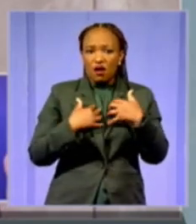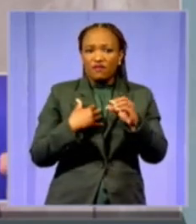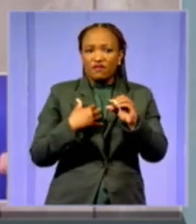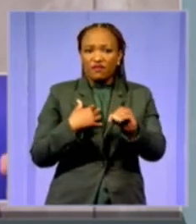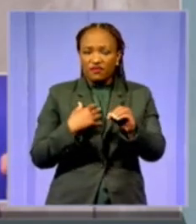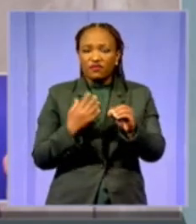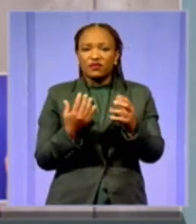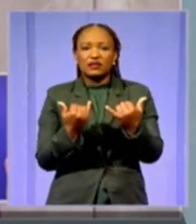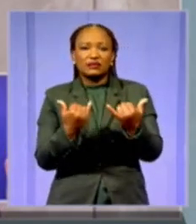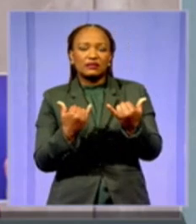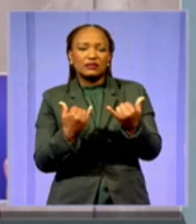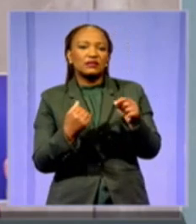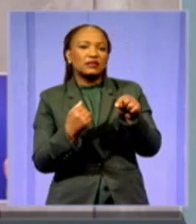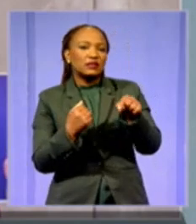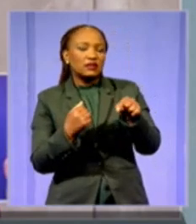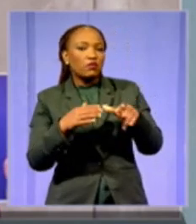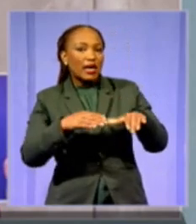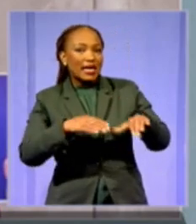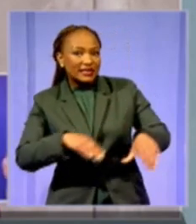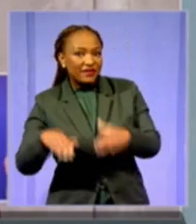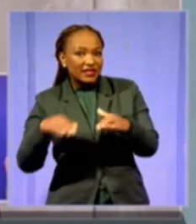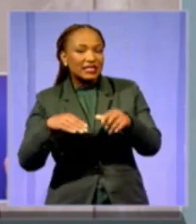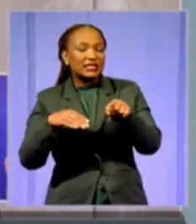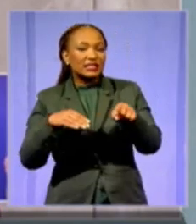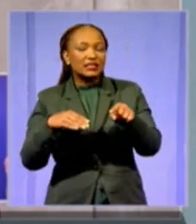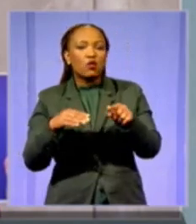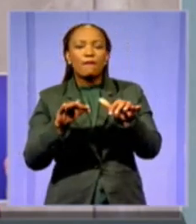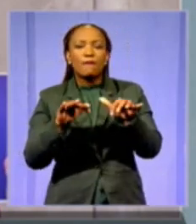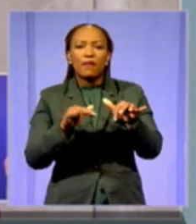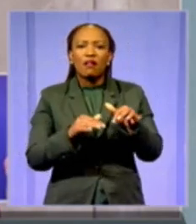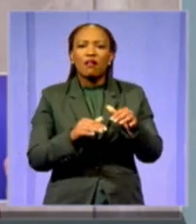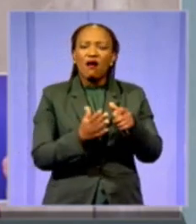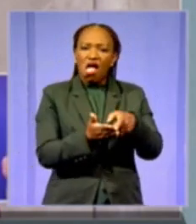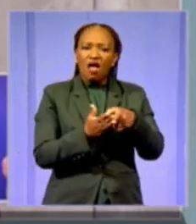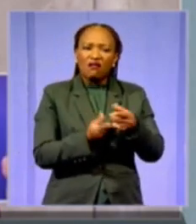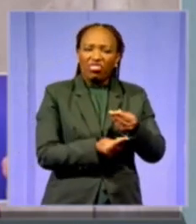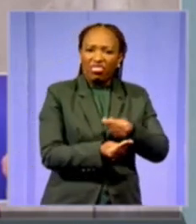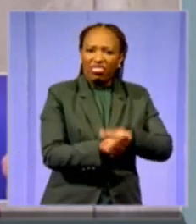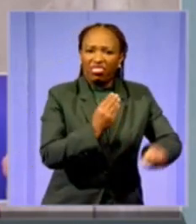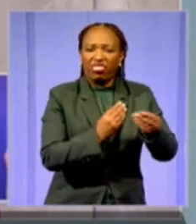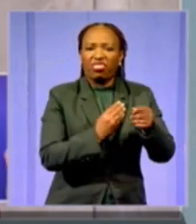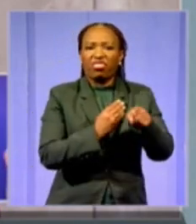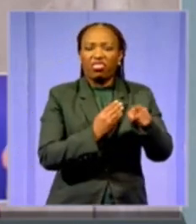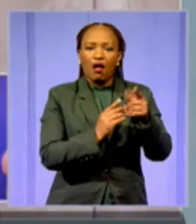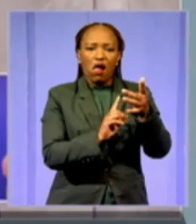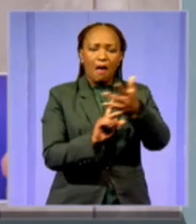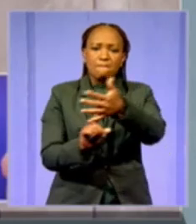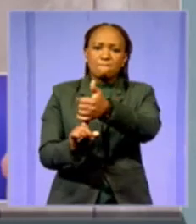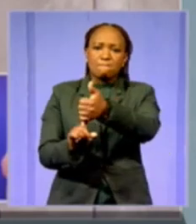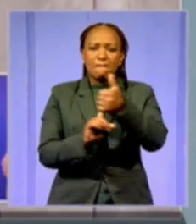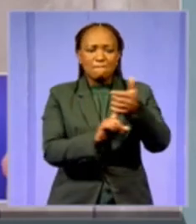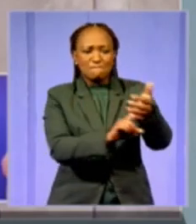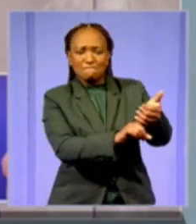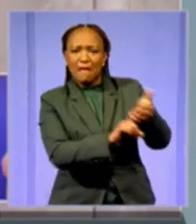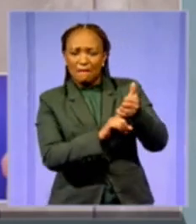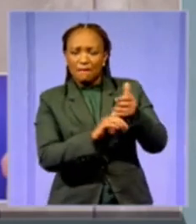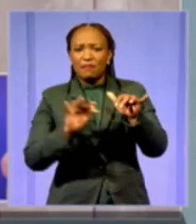by the activities of extortionists and indeed kidnappers who prey